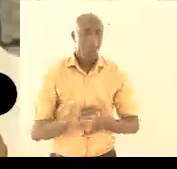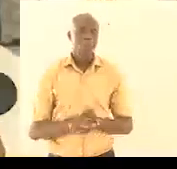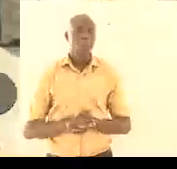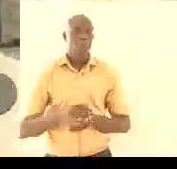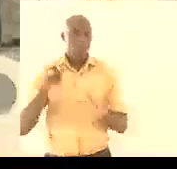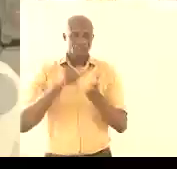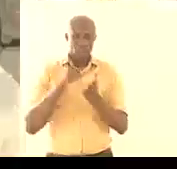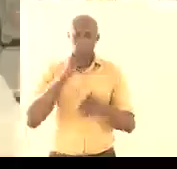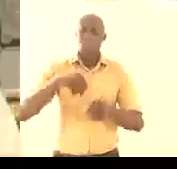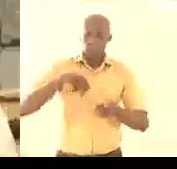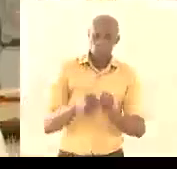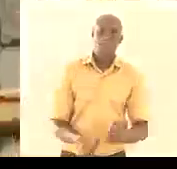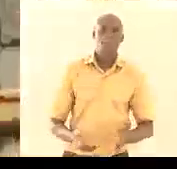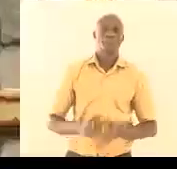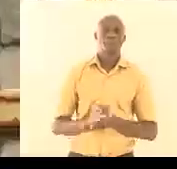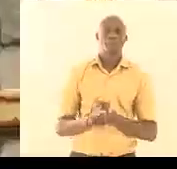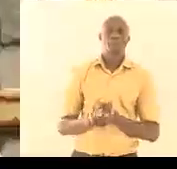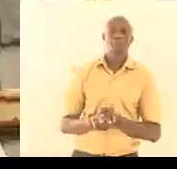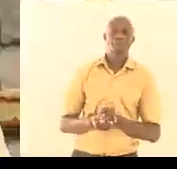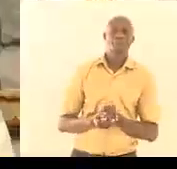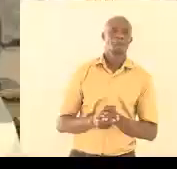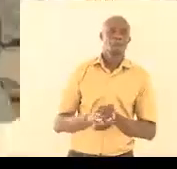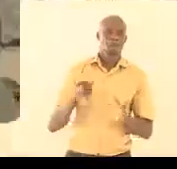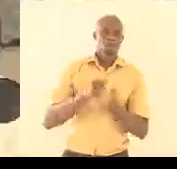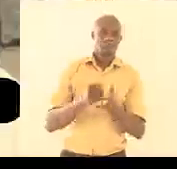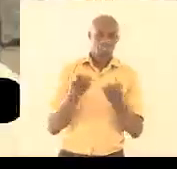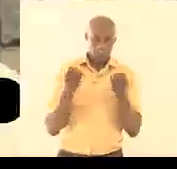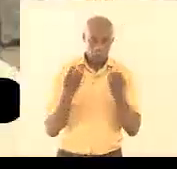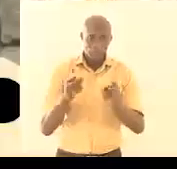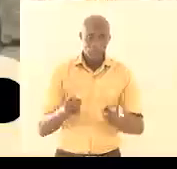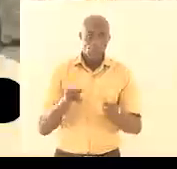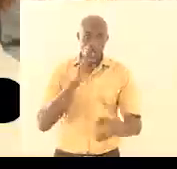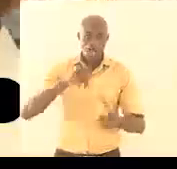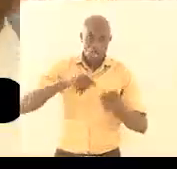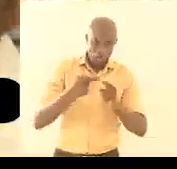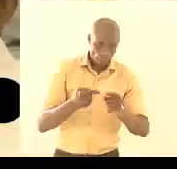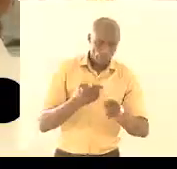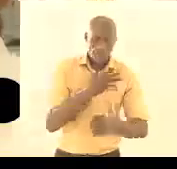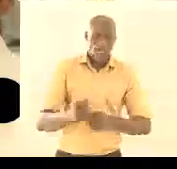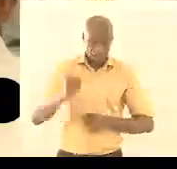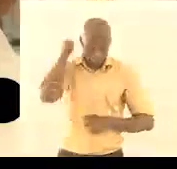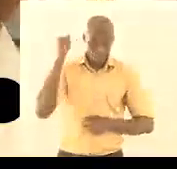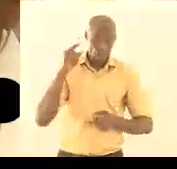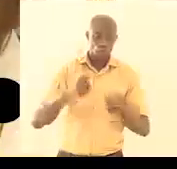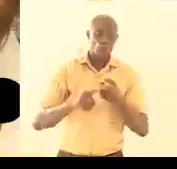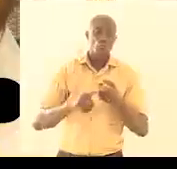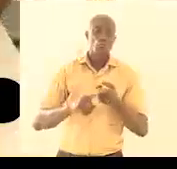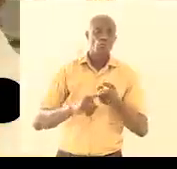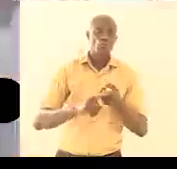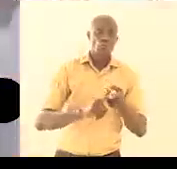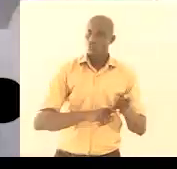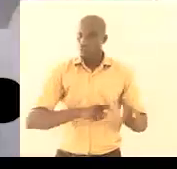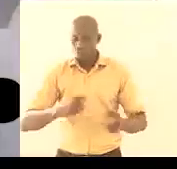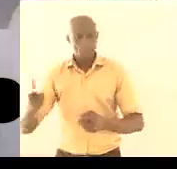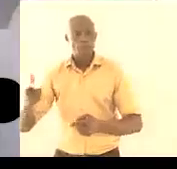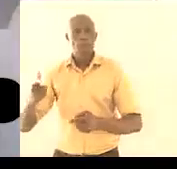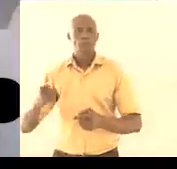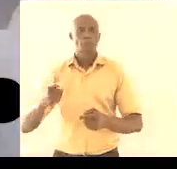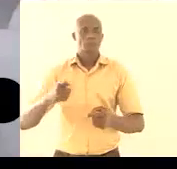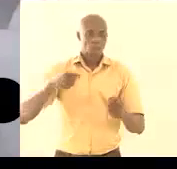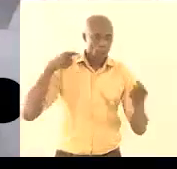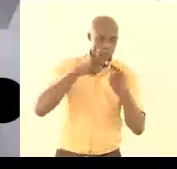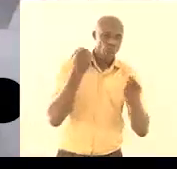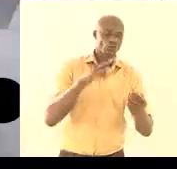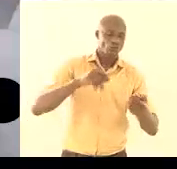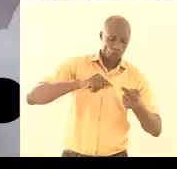you know that that's the major problem in the society. That many people are wounded and refuse to leave the point of the